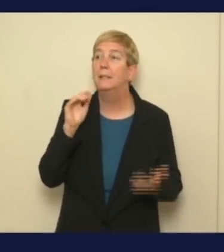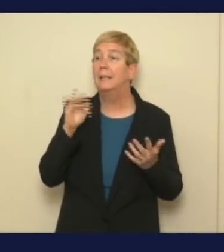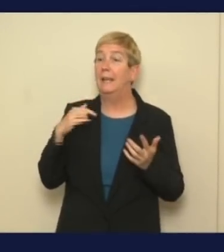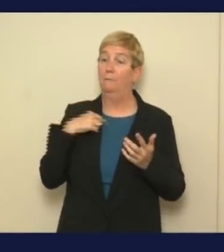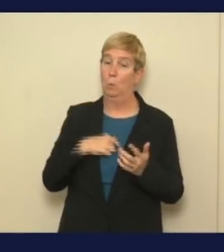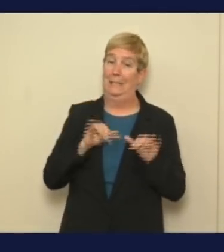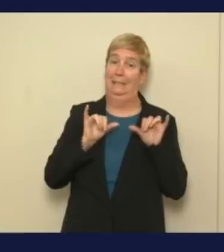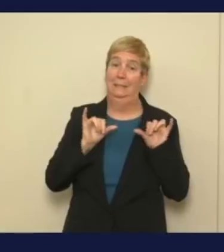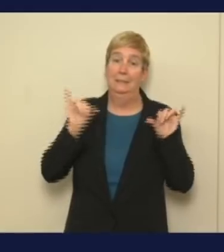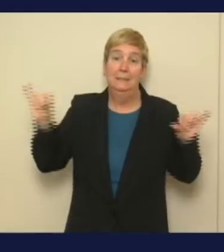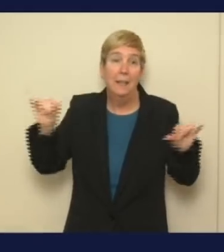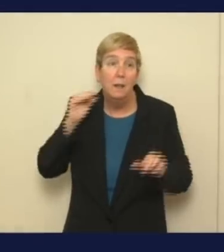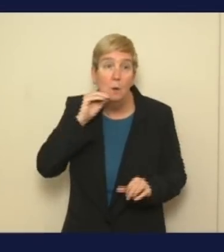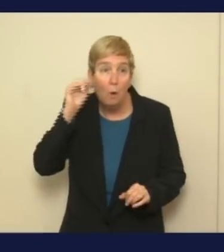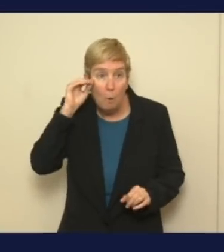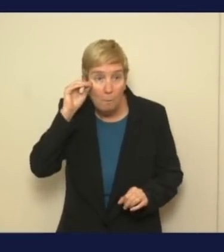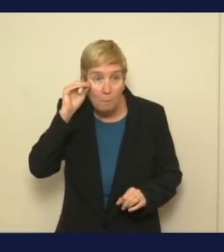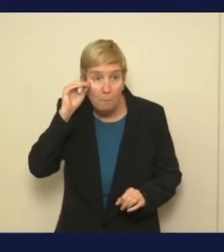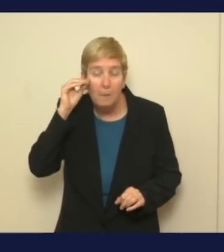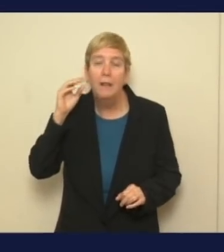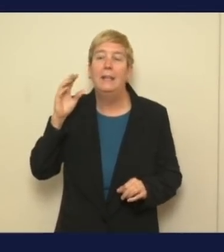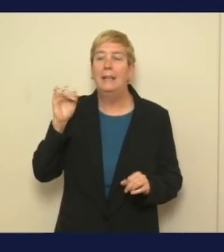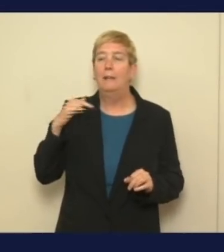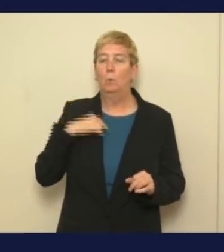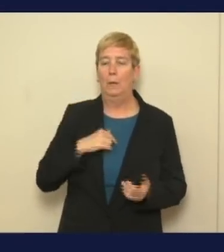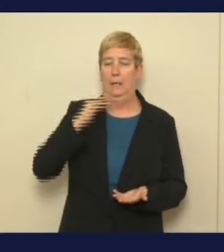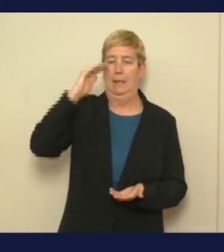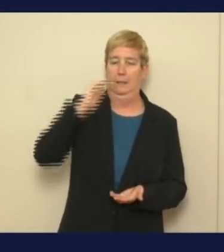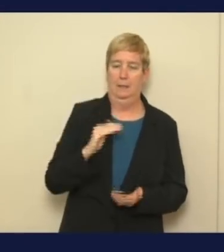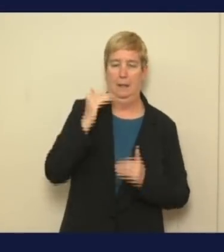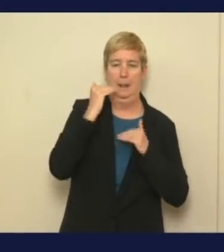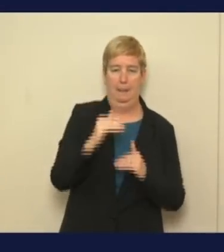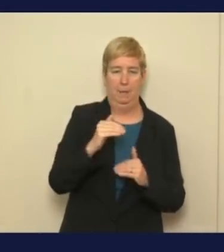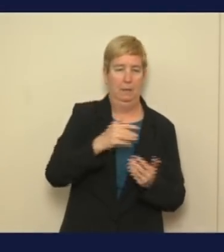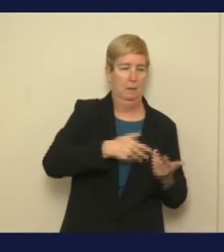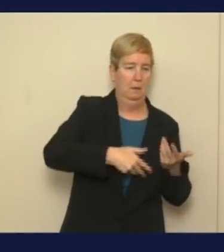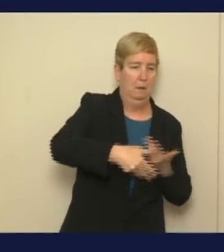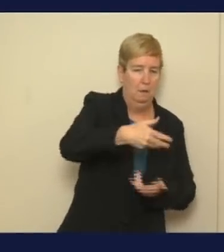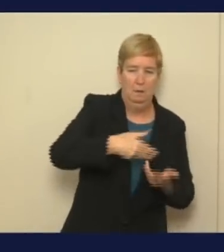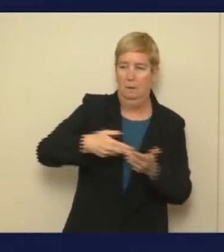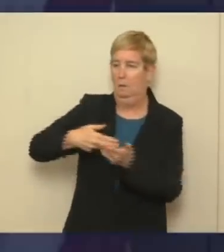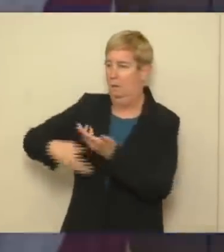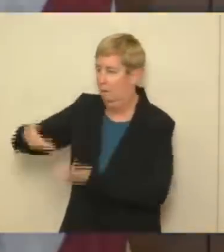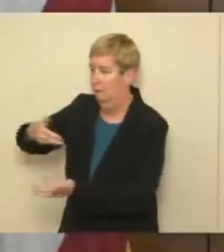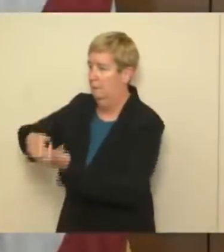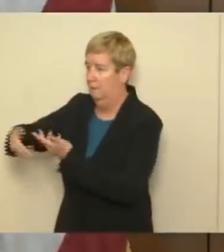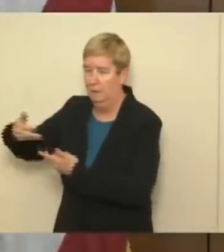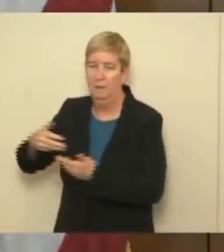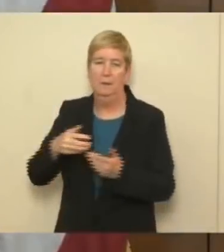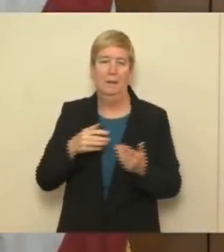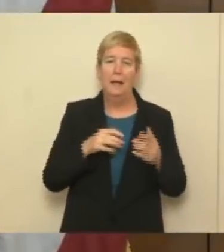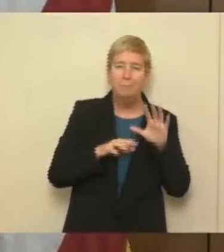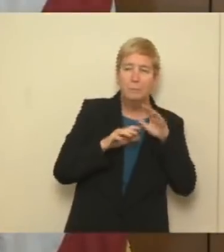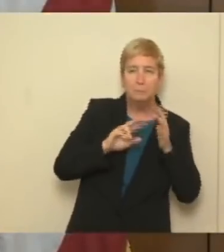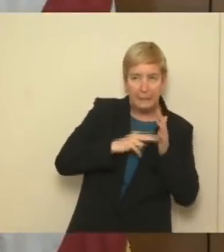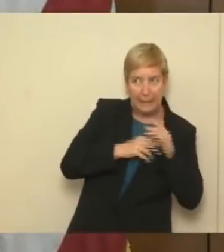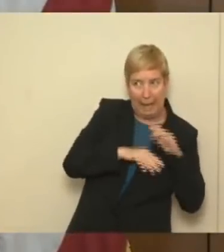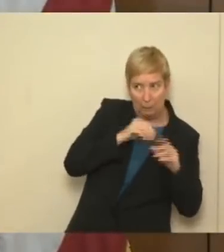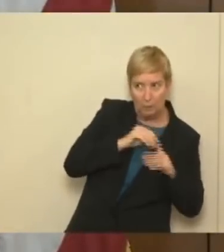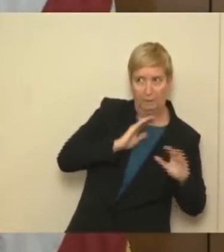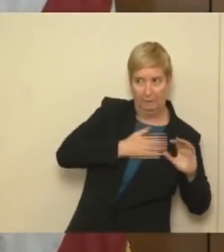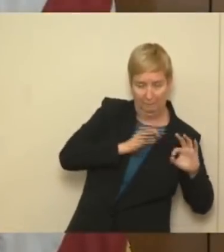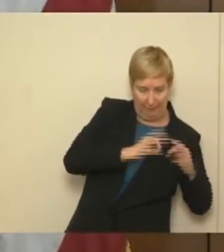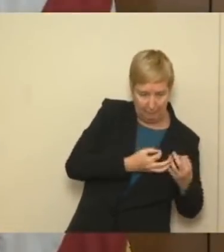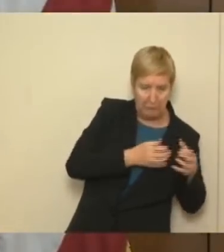stay home and we minimize our interactions outside of our homes and family units, we will do